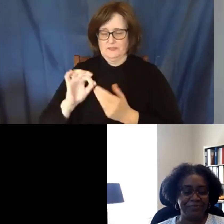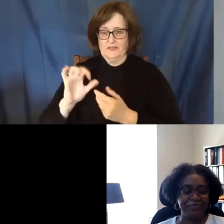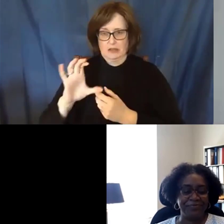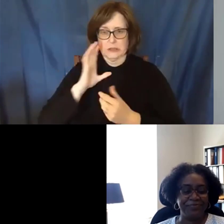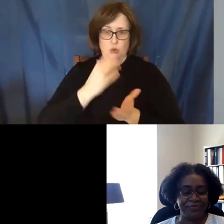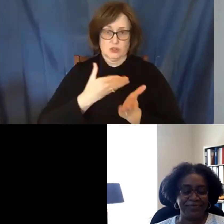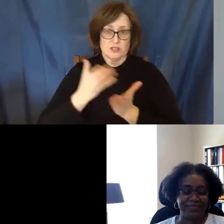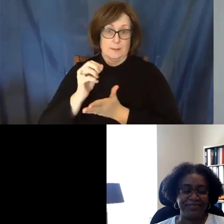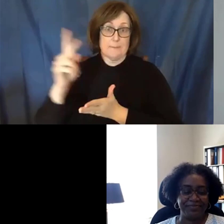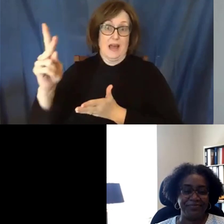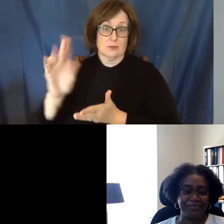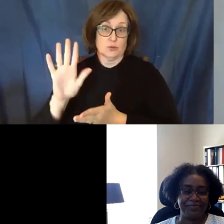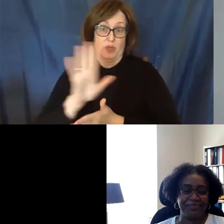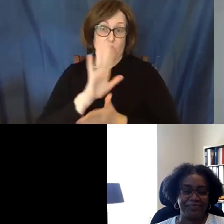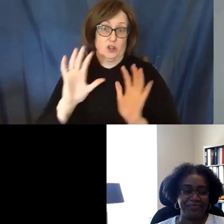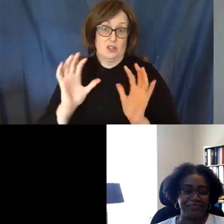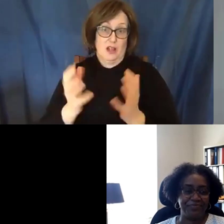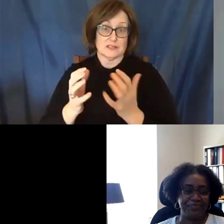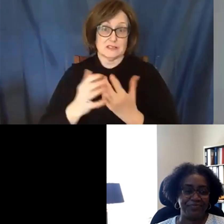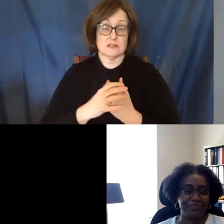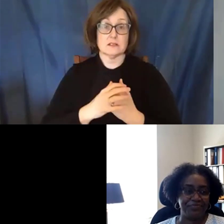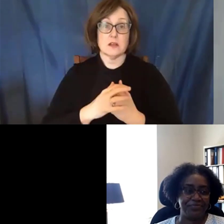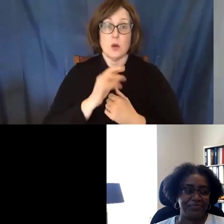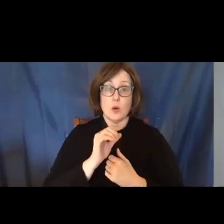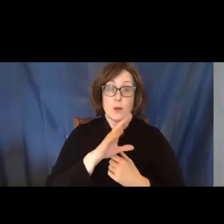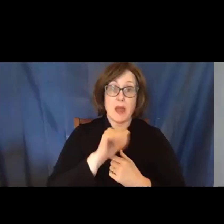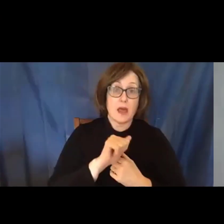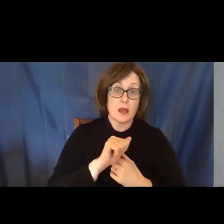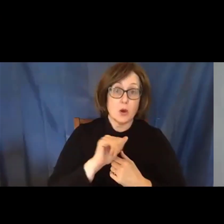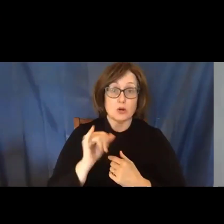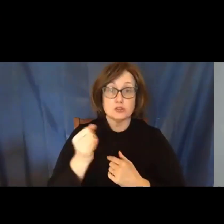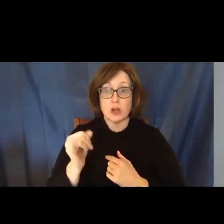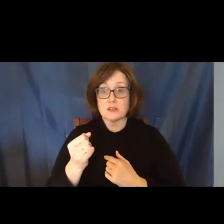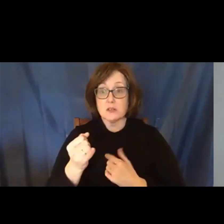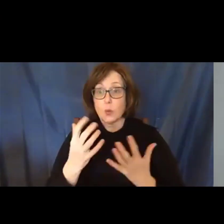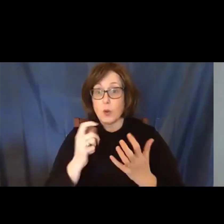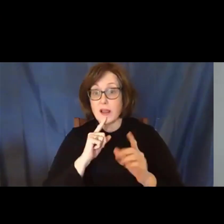idea. Rebecca or Jocelyn, would you like to add?